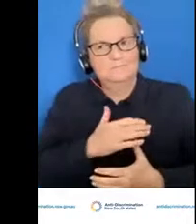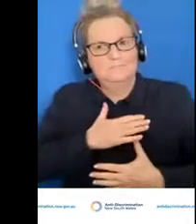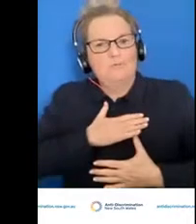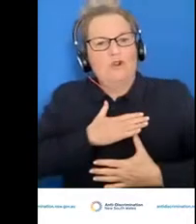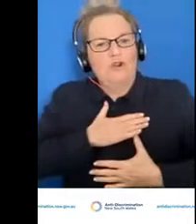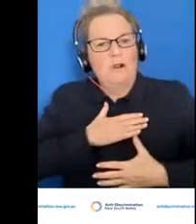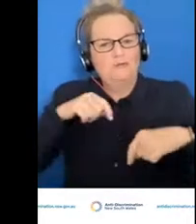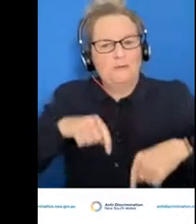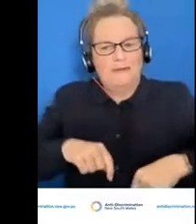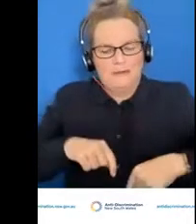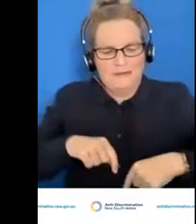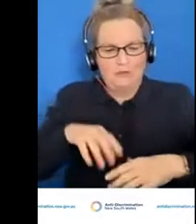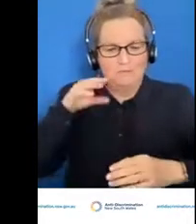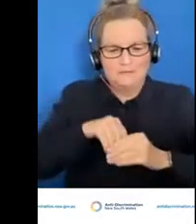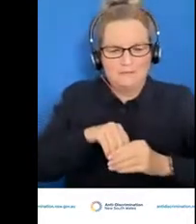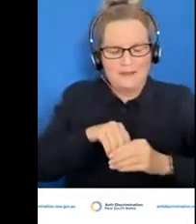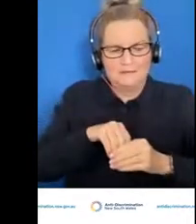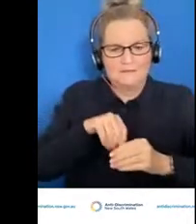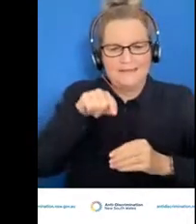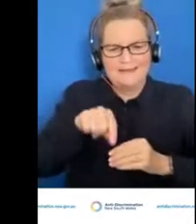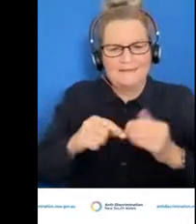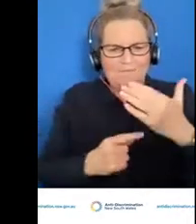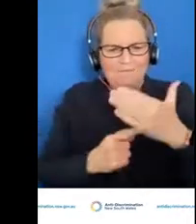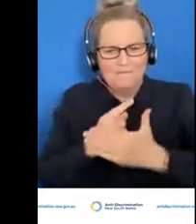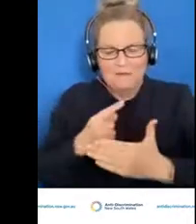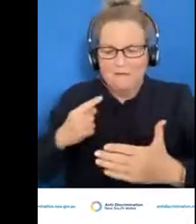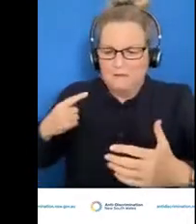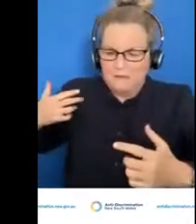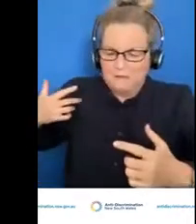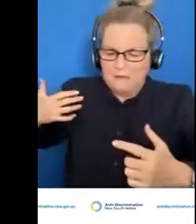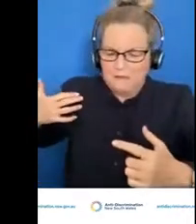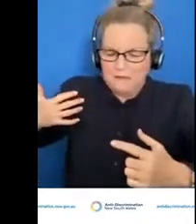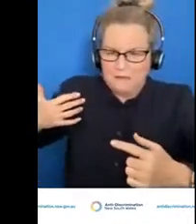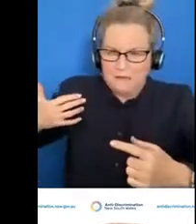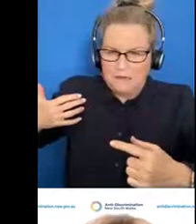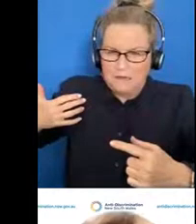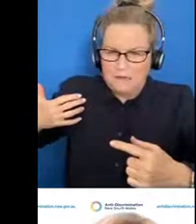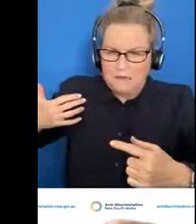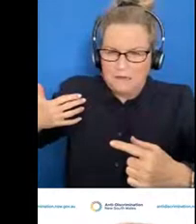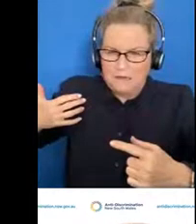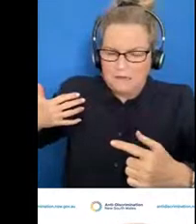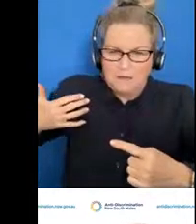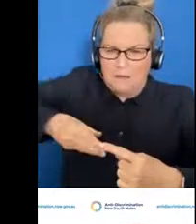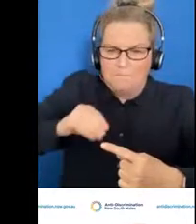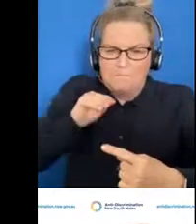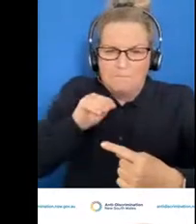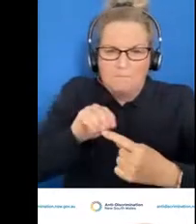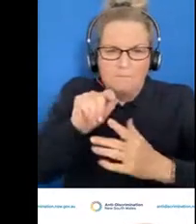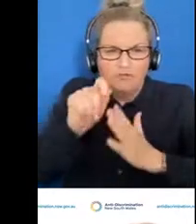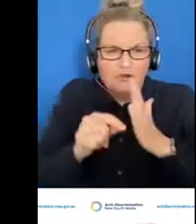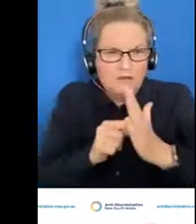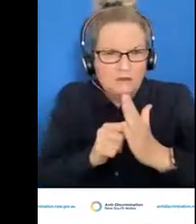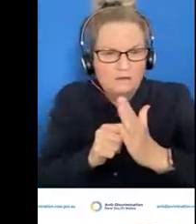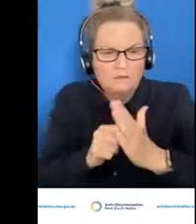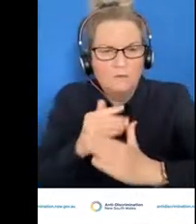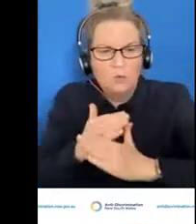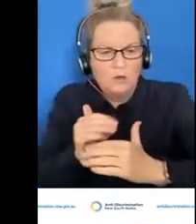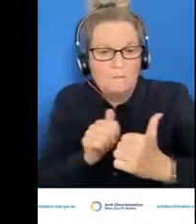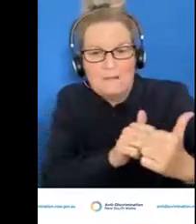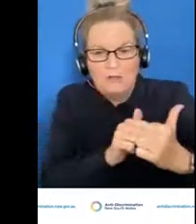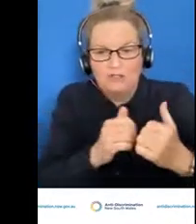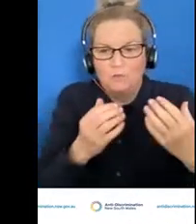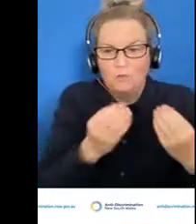in what I guess is the culmination of a very significant project that we at AD New South Wales have been working on in partnership with